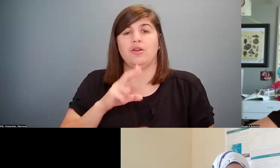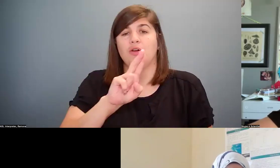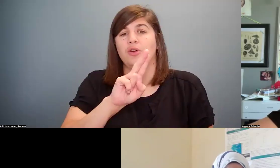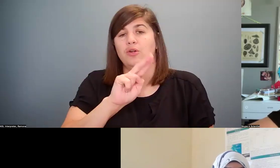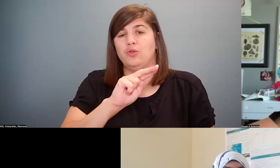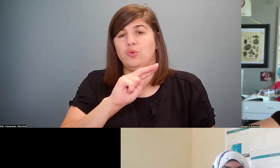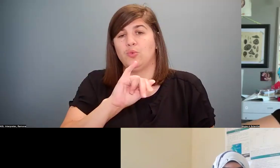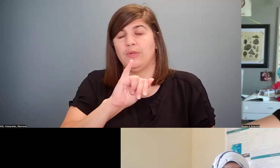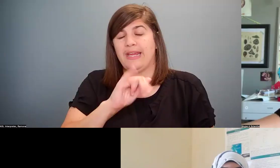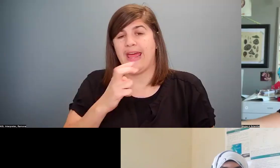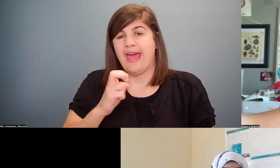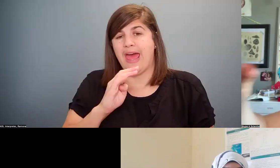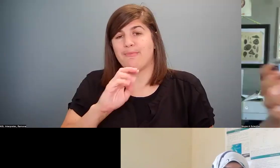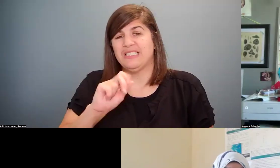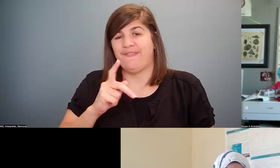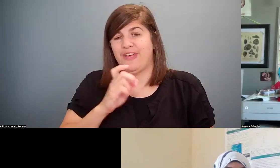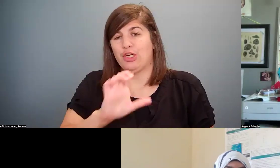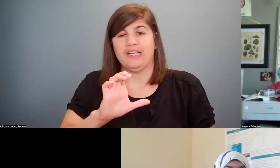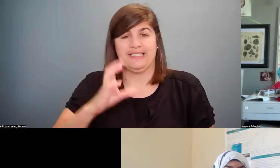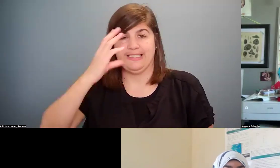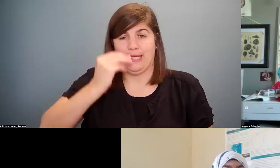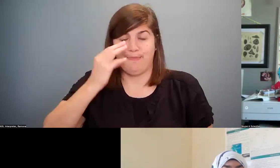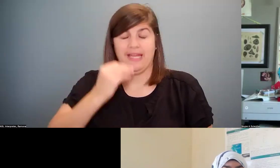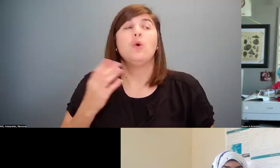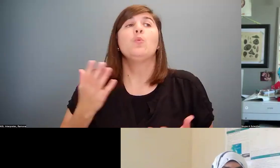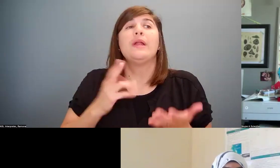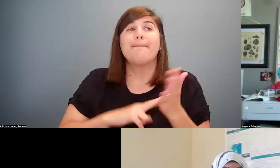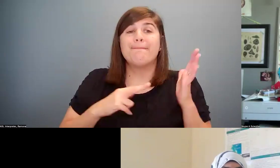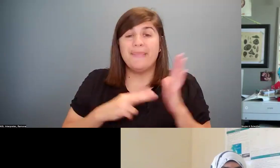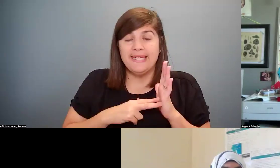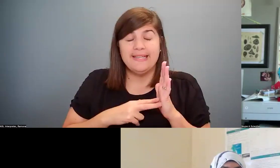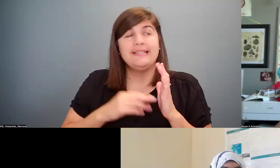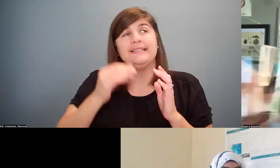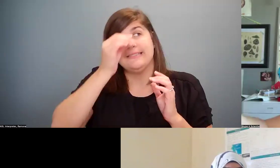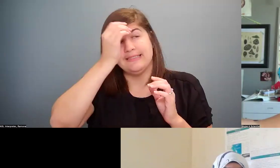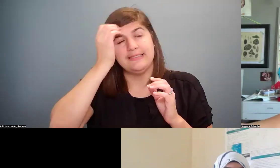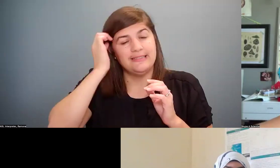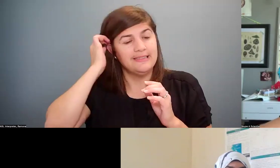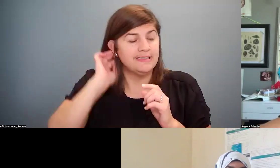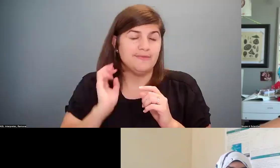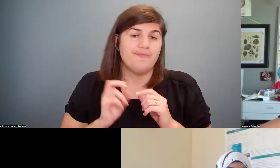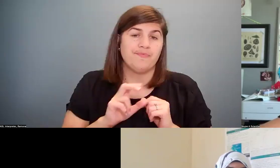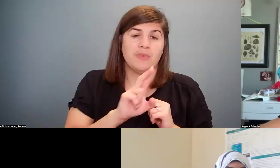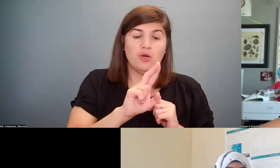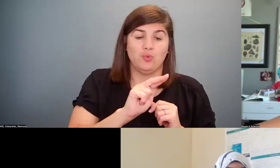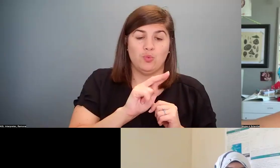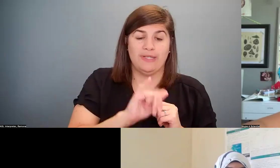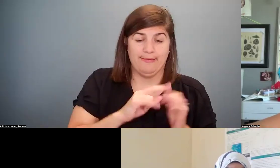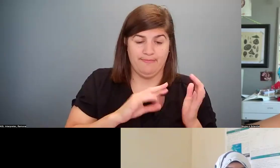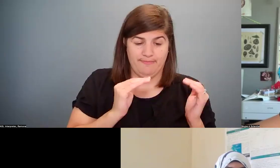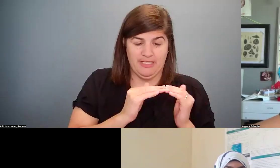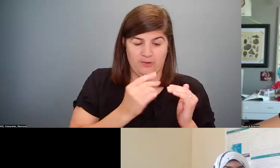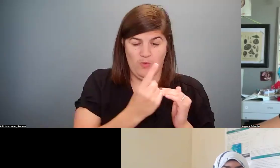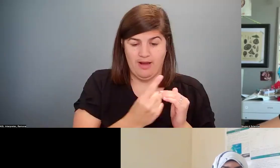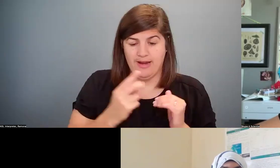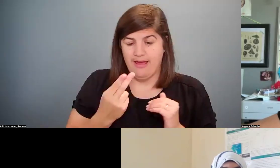unihemispheric sleeping. It's a really big scientific term, but if you want to break it down, uni, which means one, there's